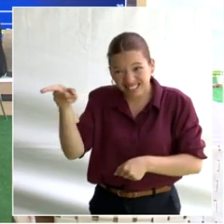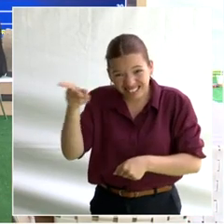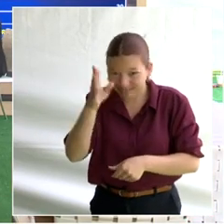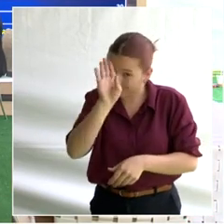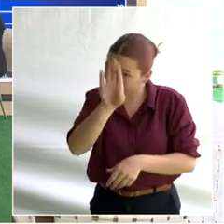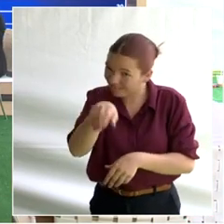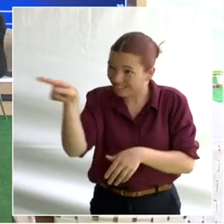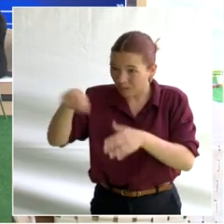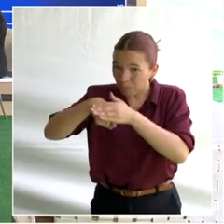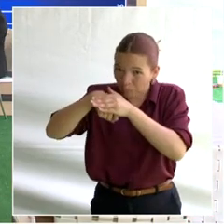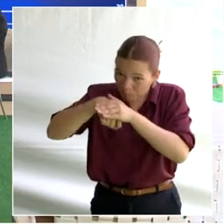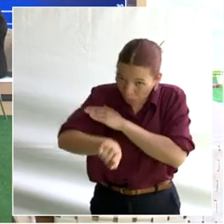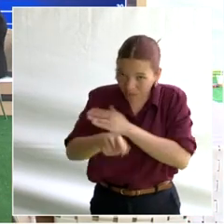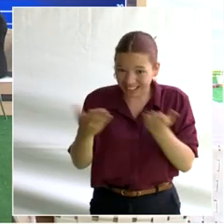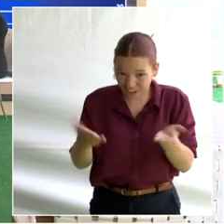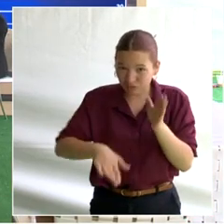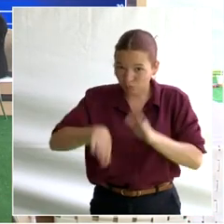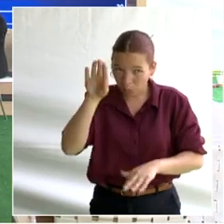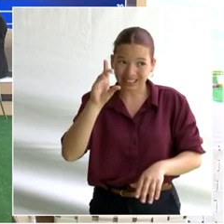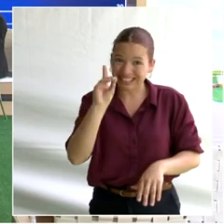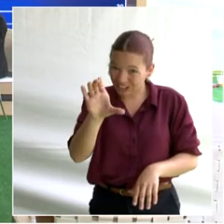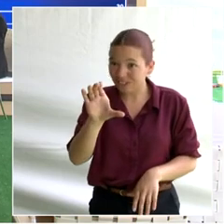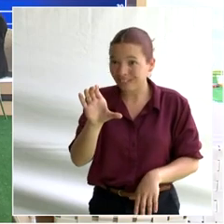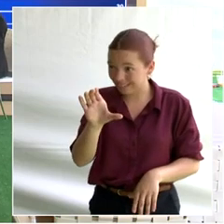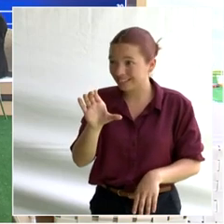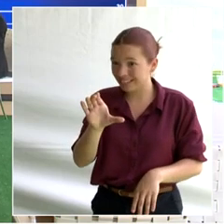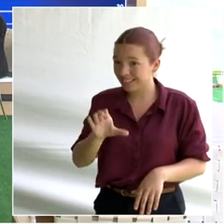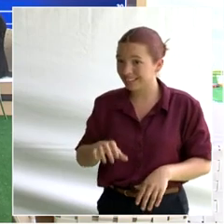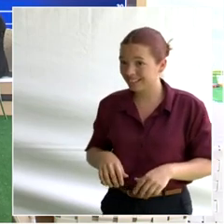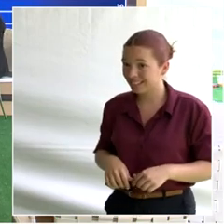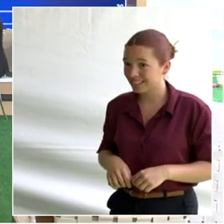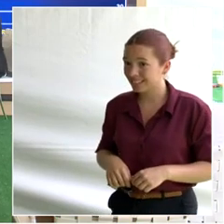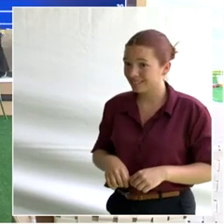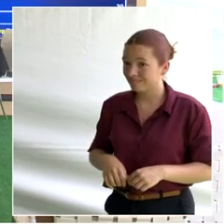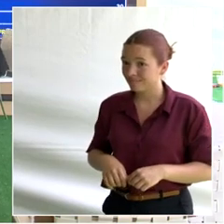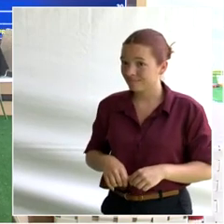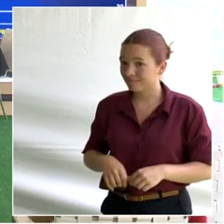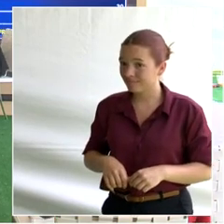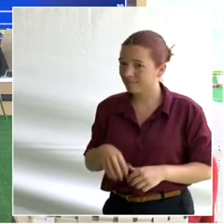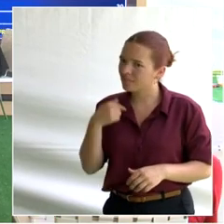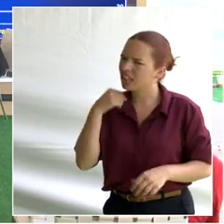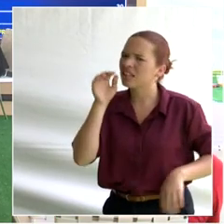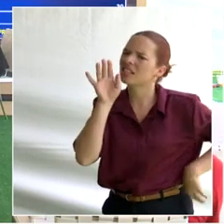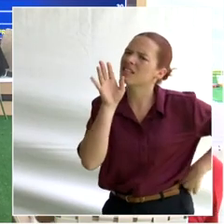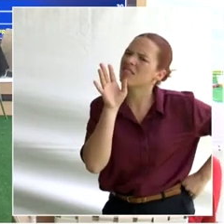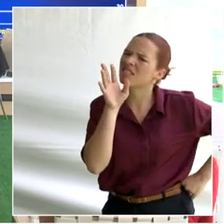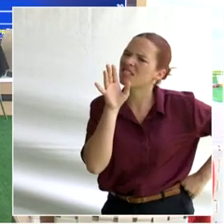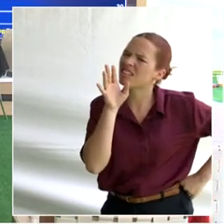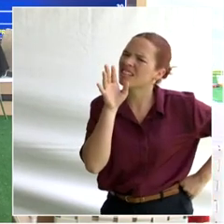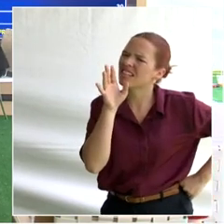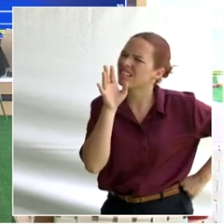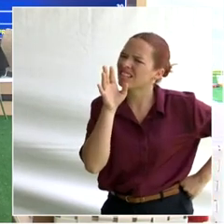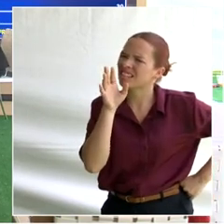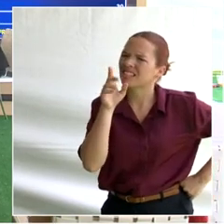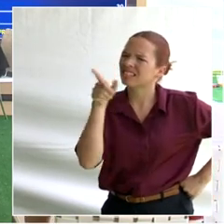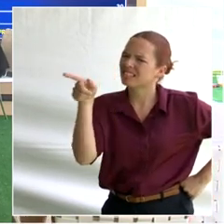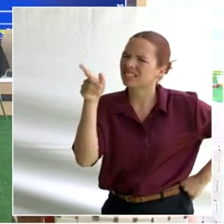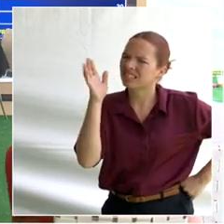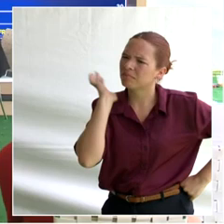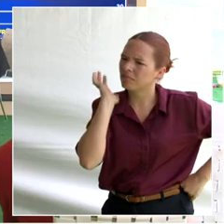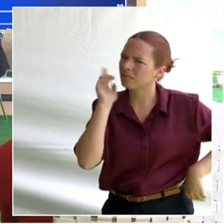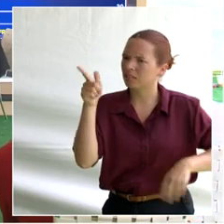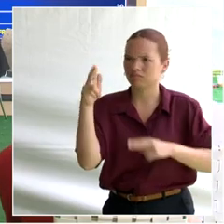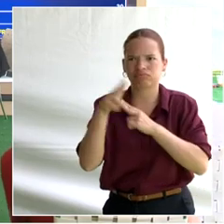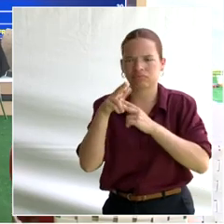kid, came here and in the second round beat Madison when she was top 15 in the world. So that's not Madison's best memory,